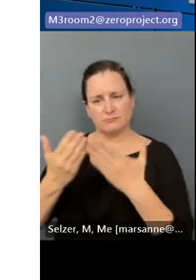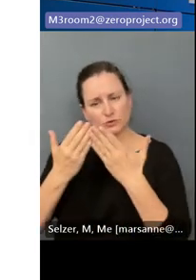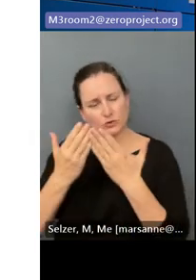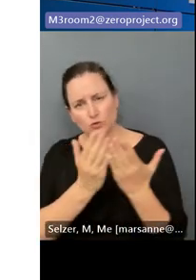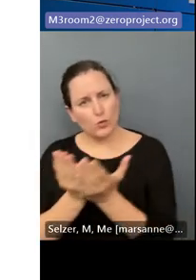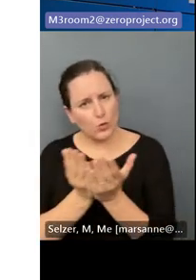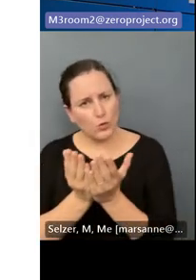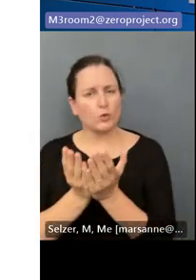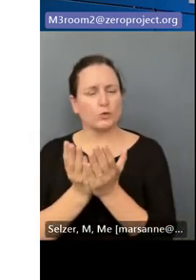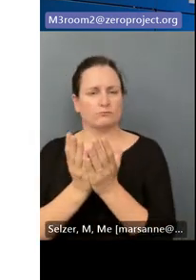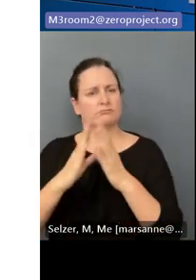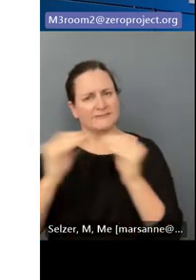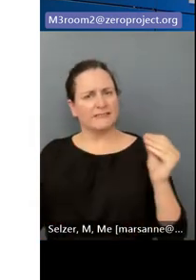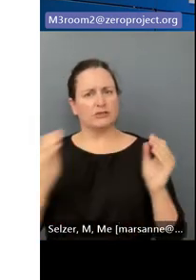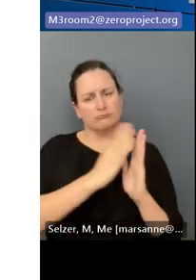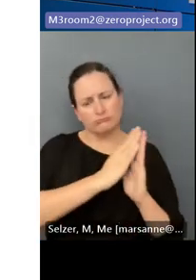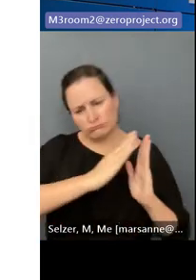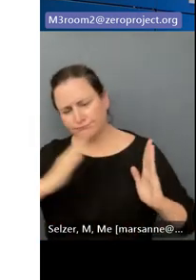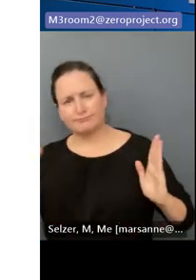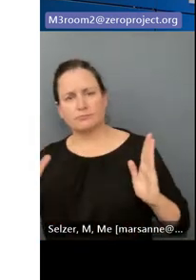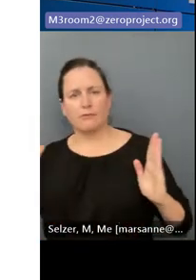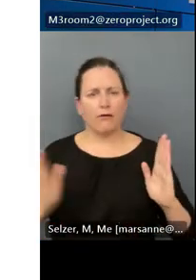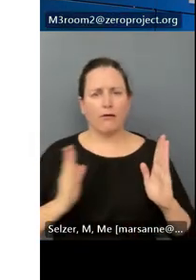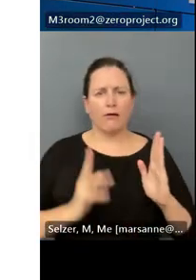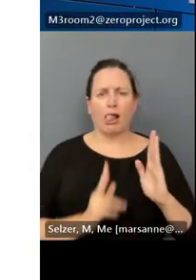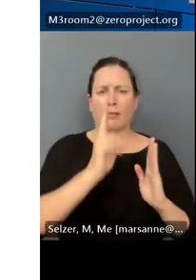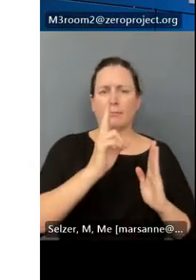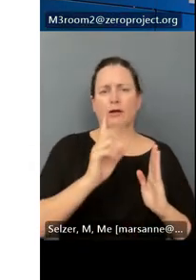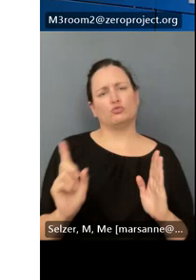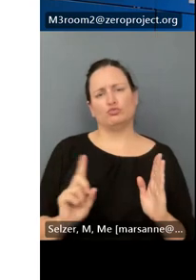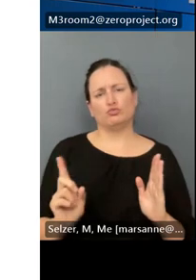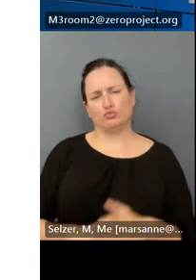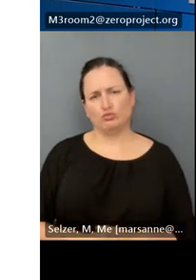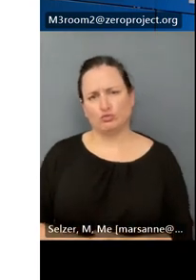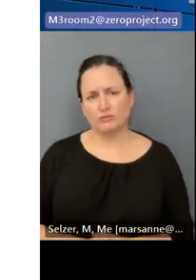service, for example. It's necessary to listen.